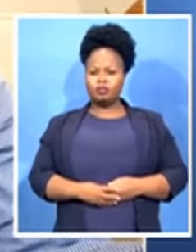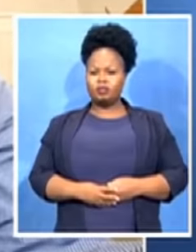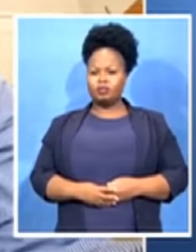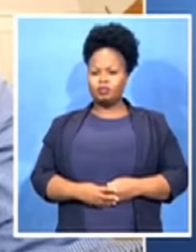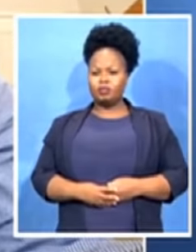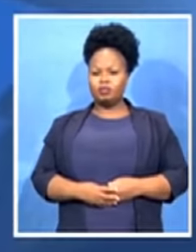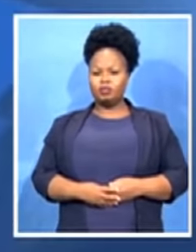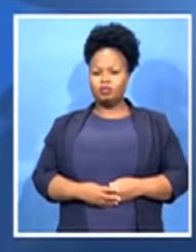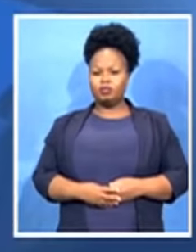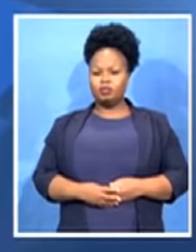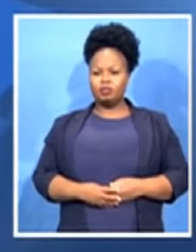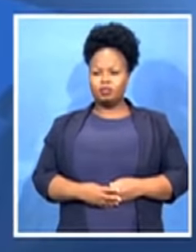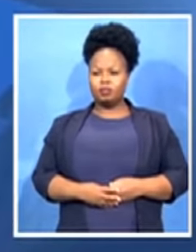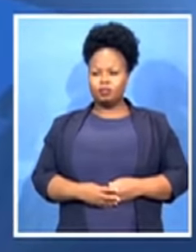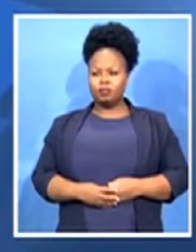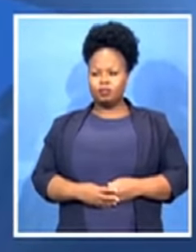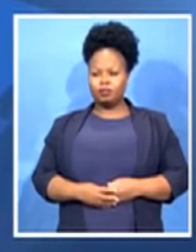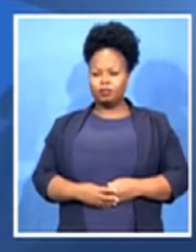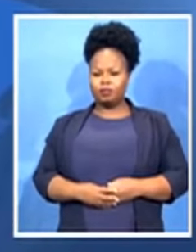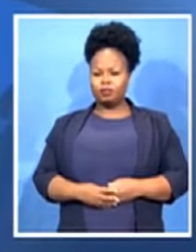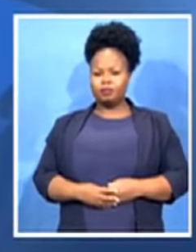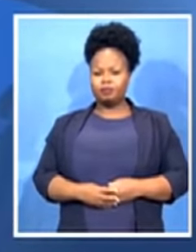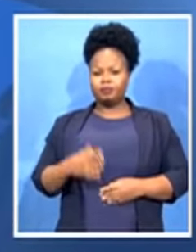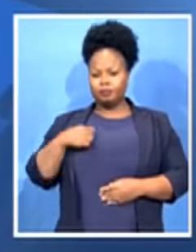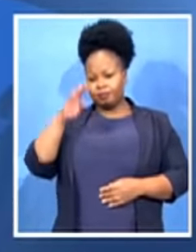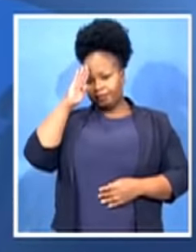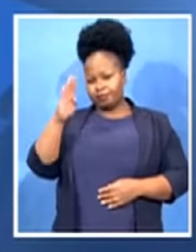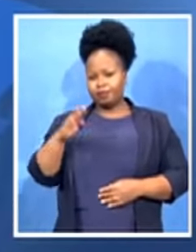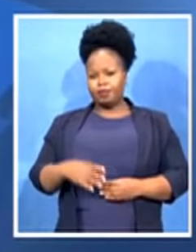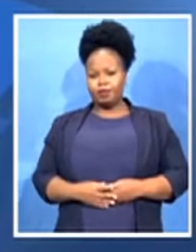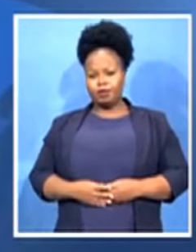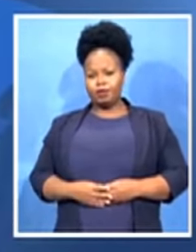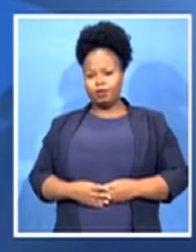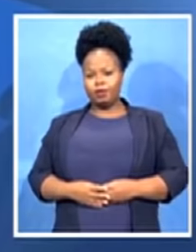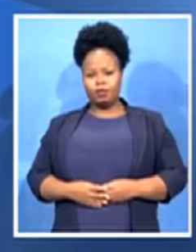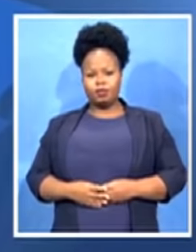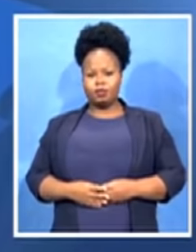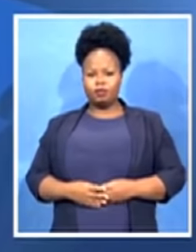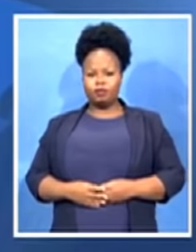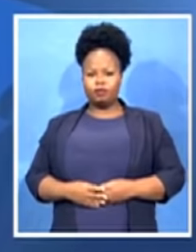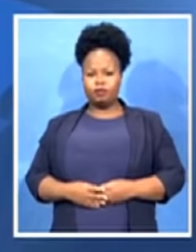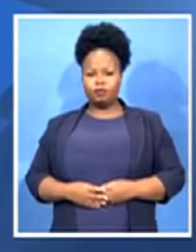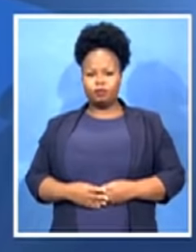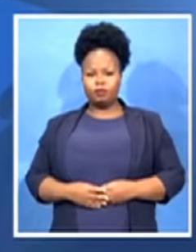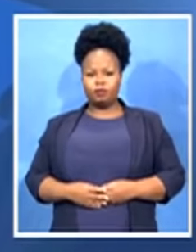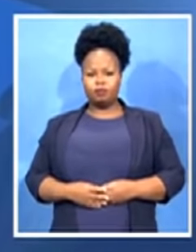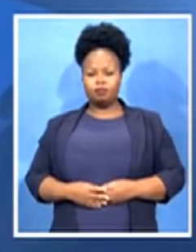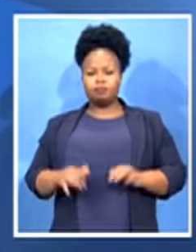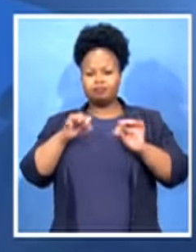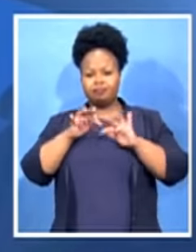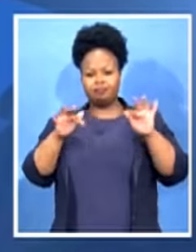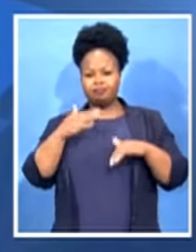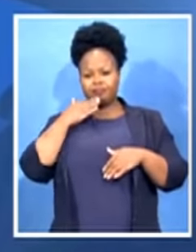Firstly, let me greet you and greet also the people that are watching your show.